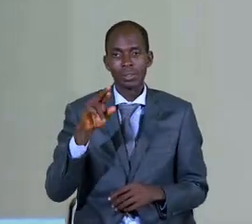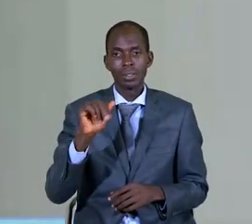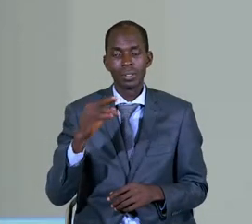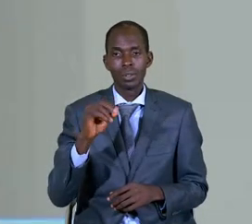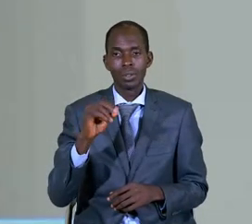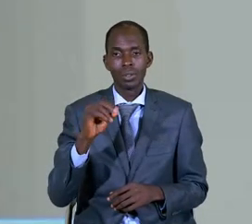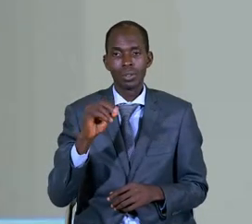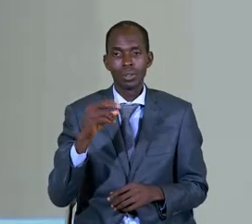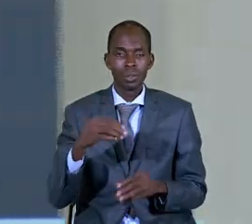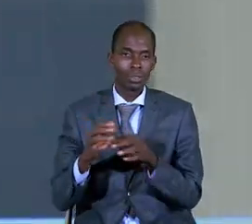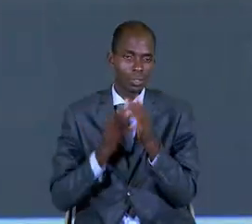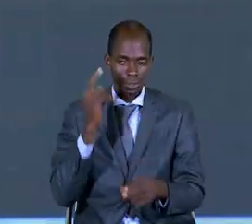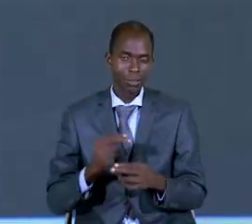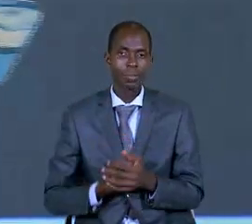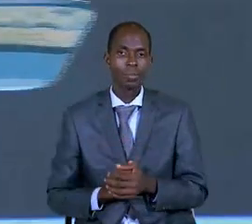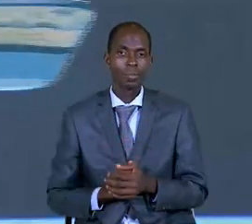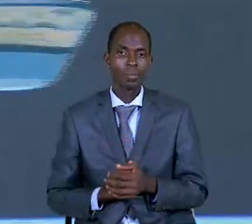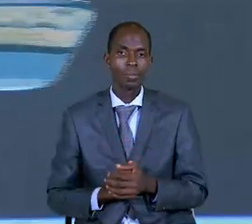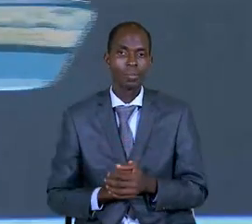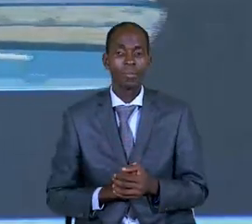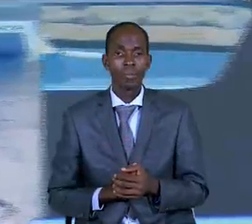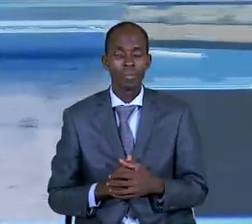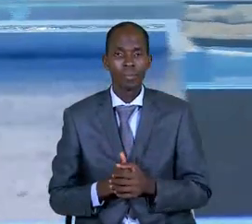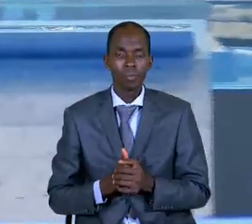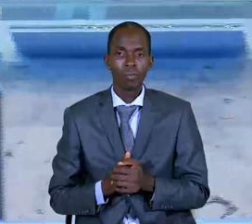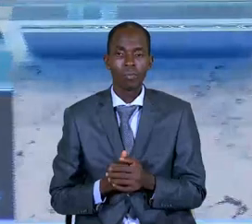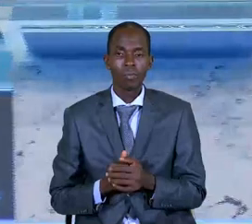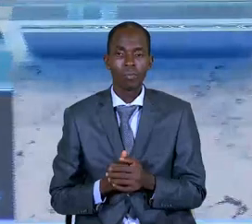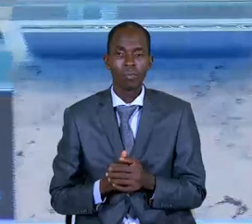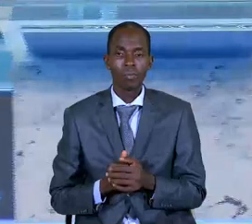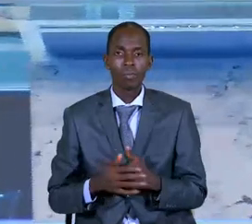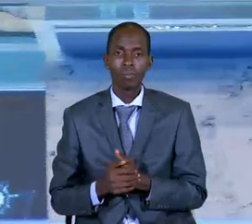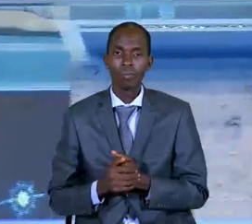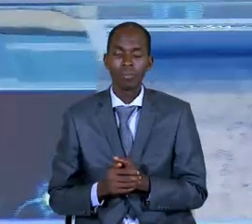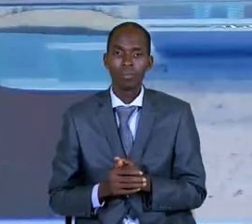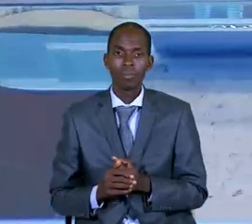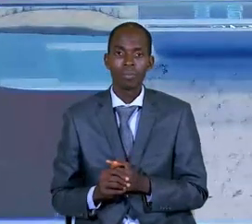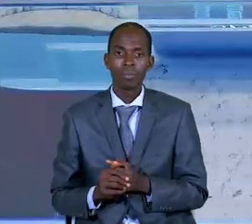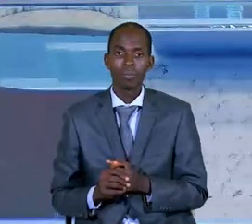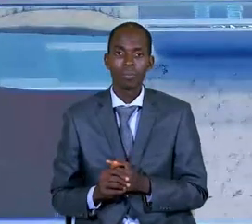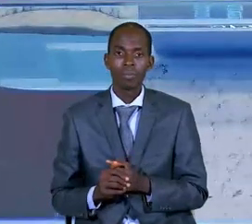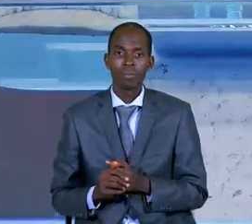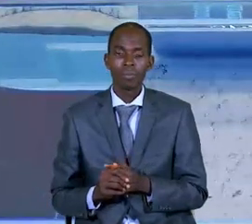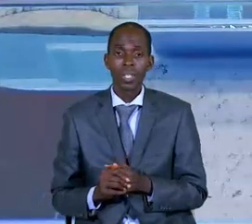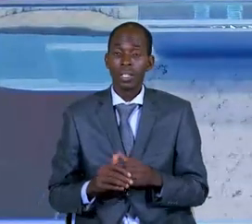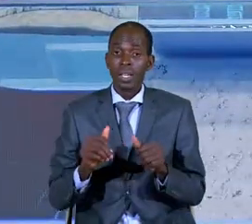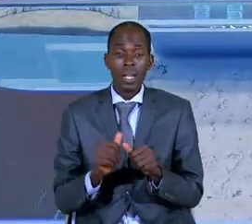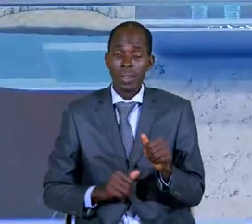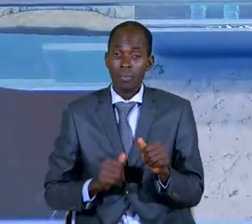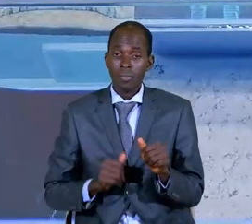Moses asked him, the frogs covered the whole land.